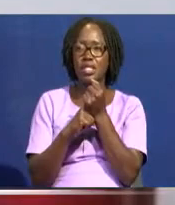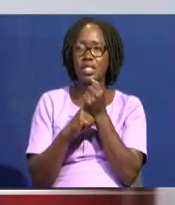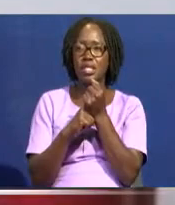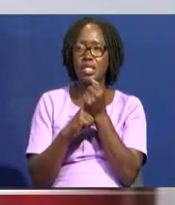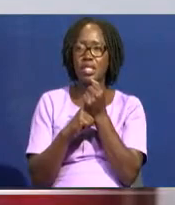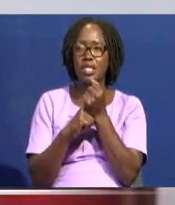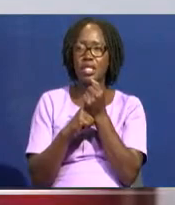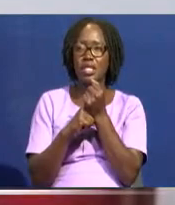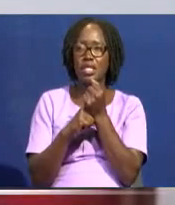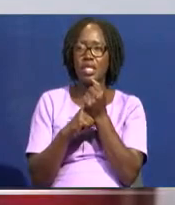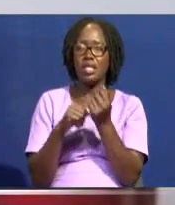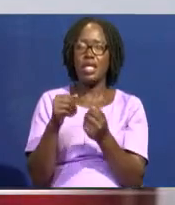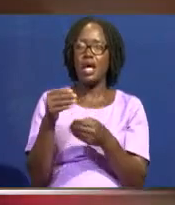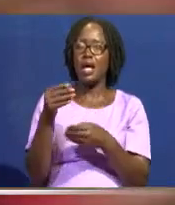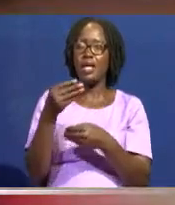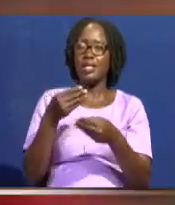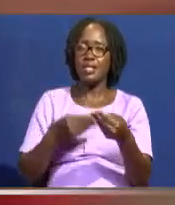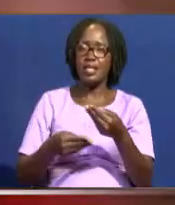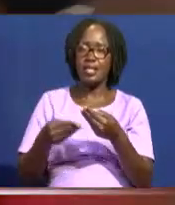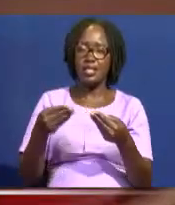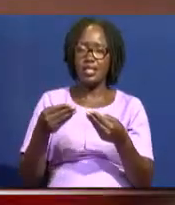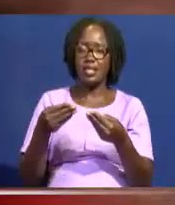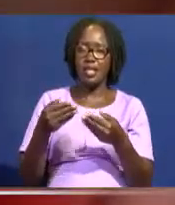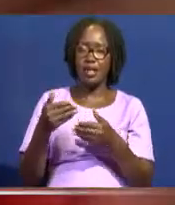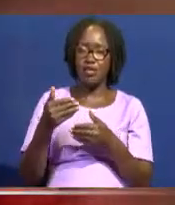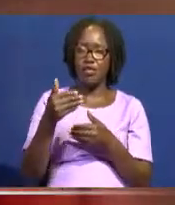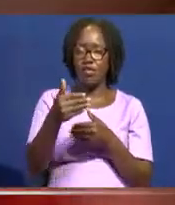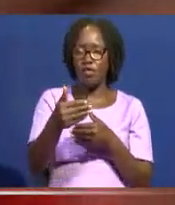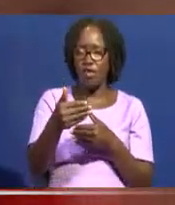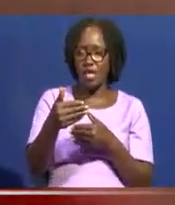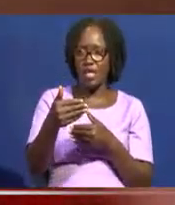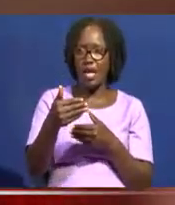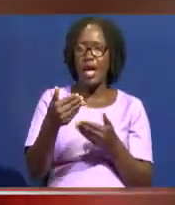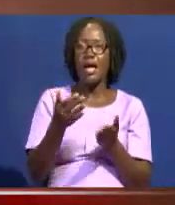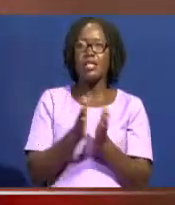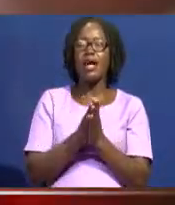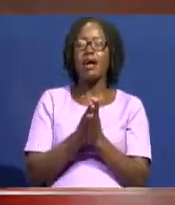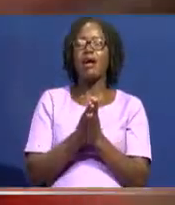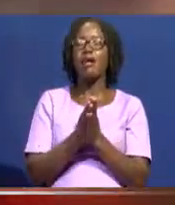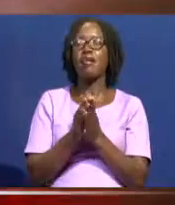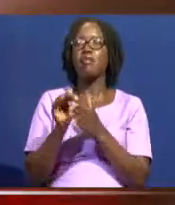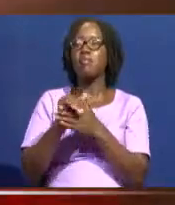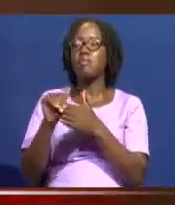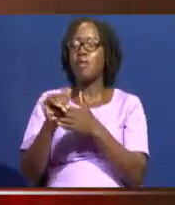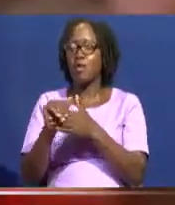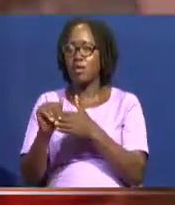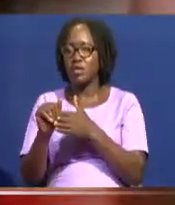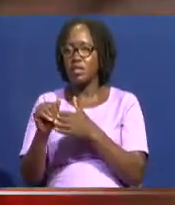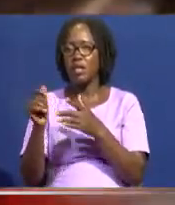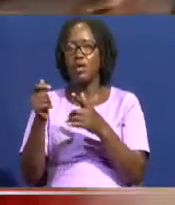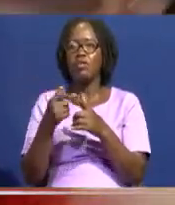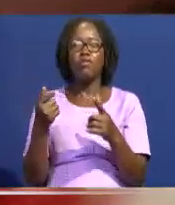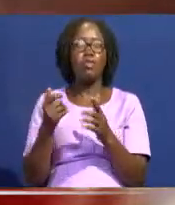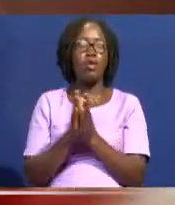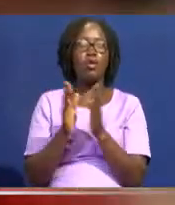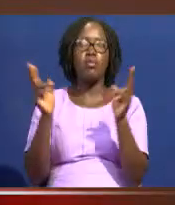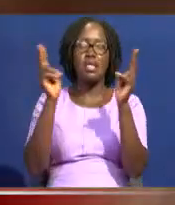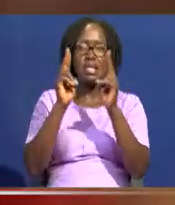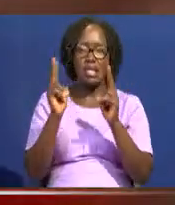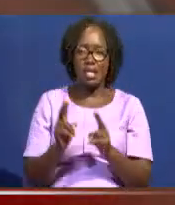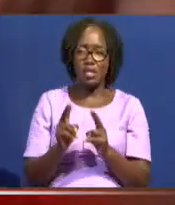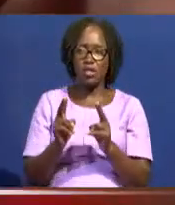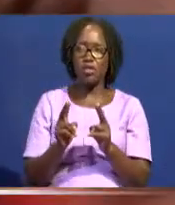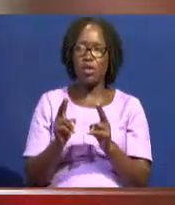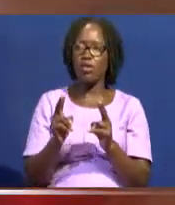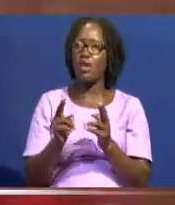the exchange rate going forward. Thugge alisema fedha za kigeni zinazotarajiwa kutoka taasisi za kimataifa